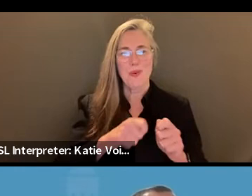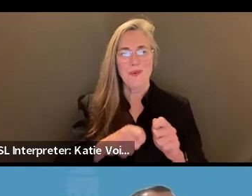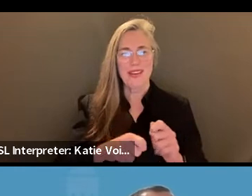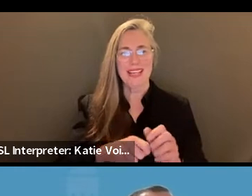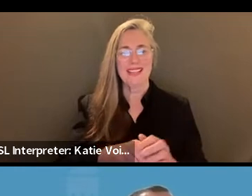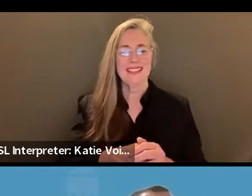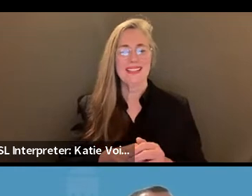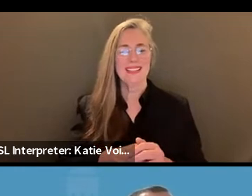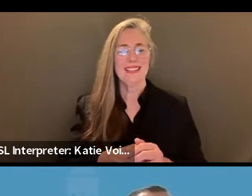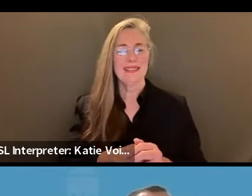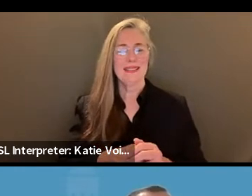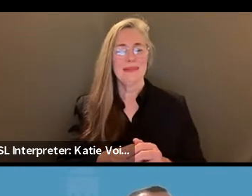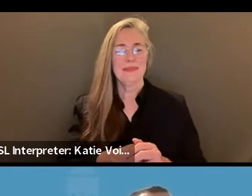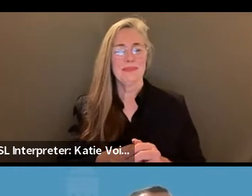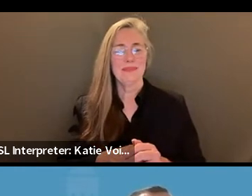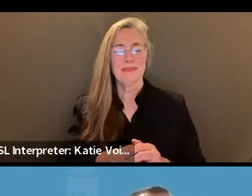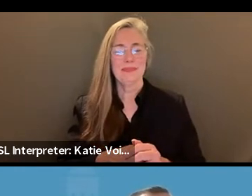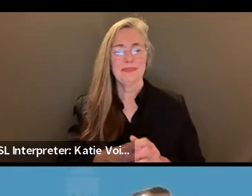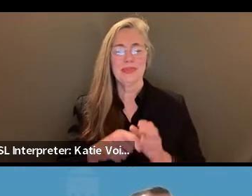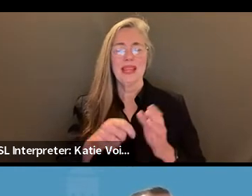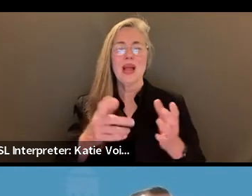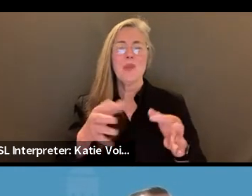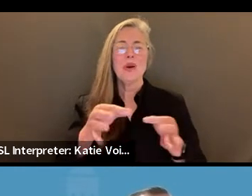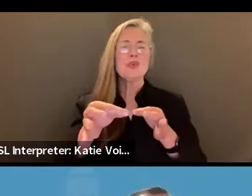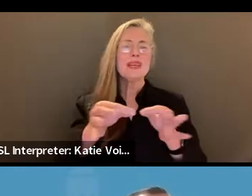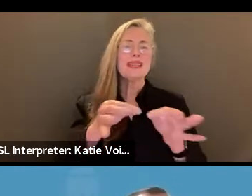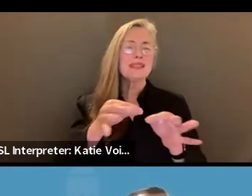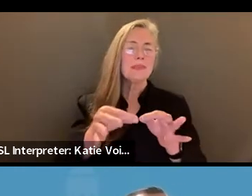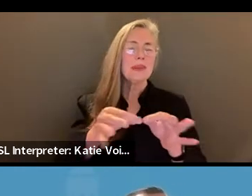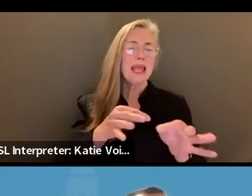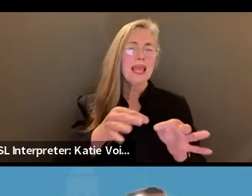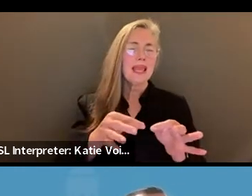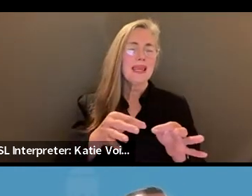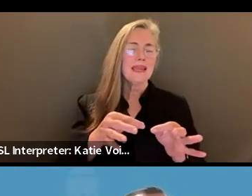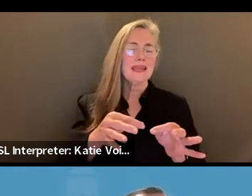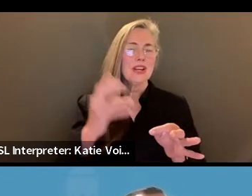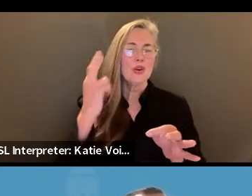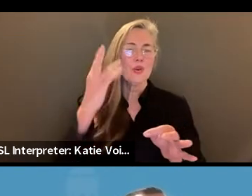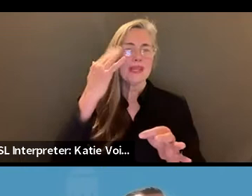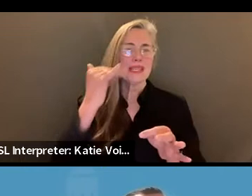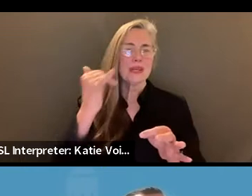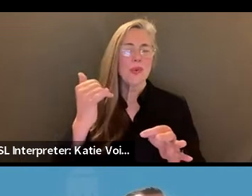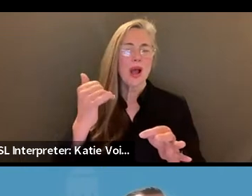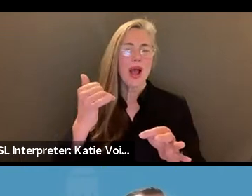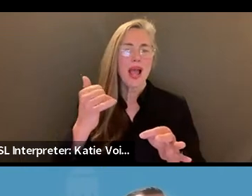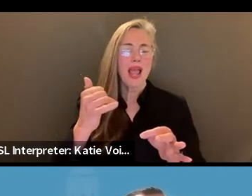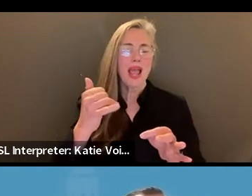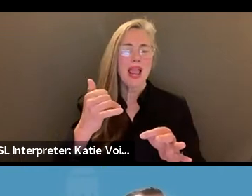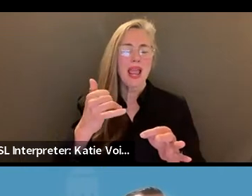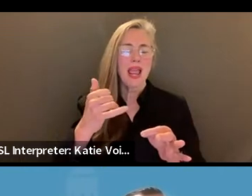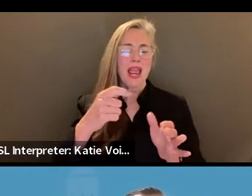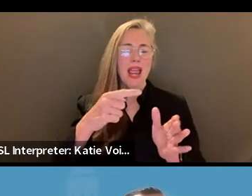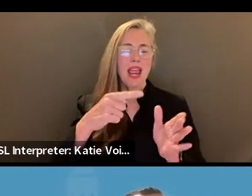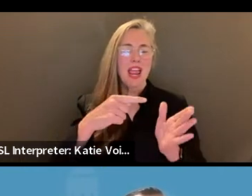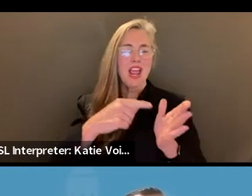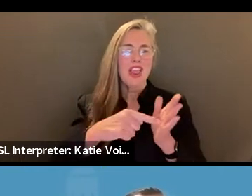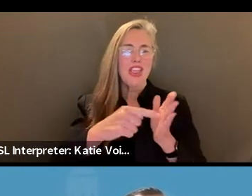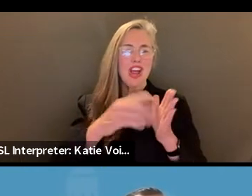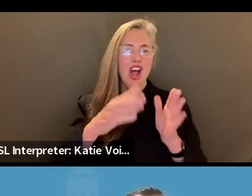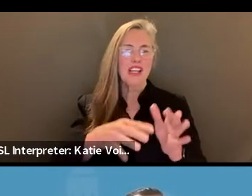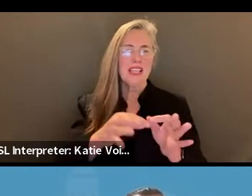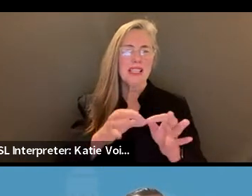to just give a little explanation as to why our audit is later this year than it normally